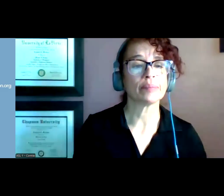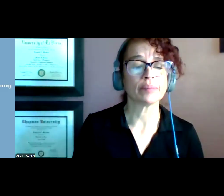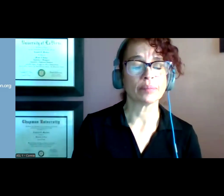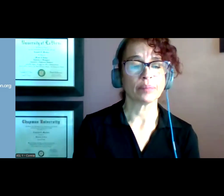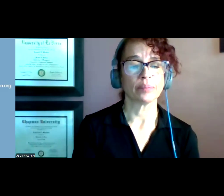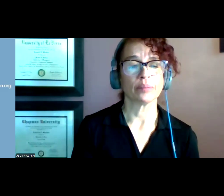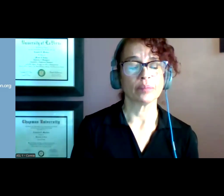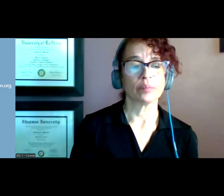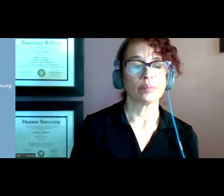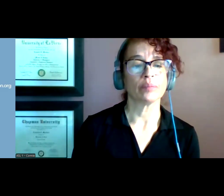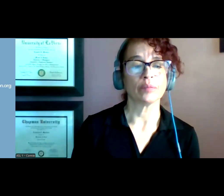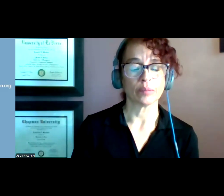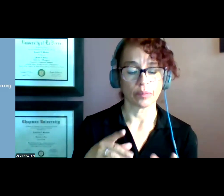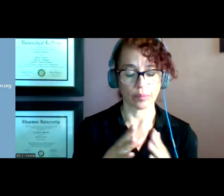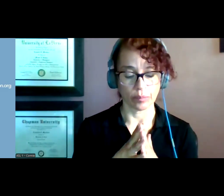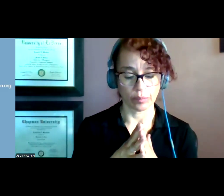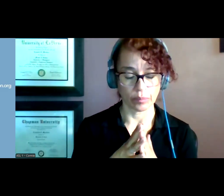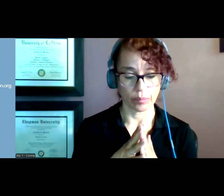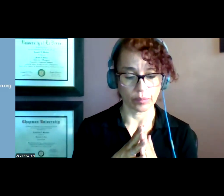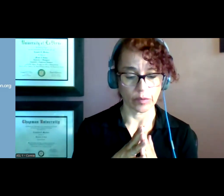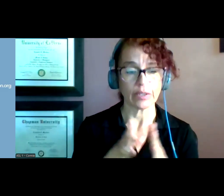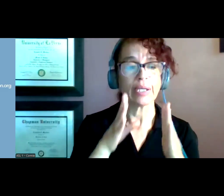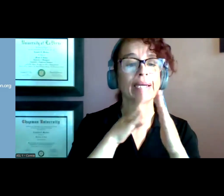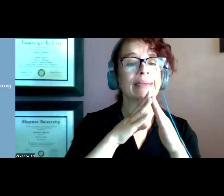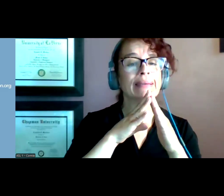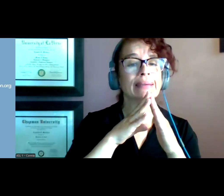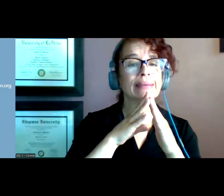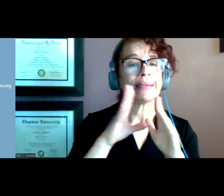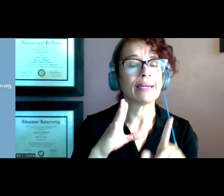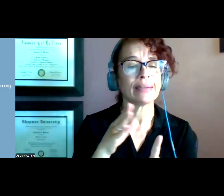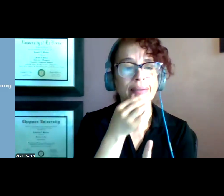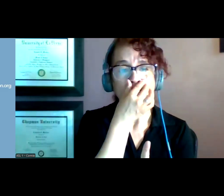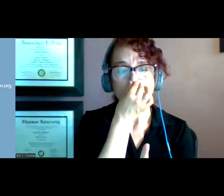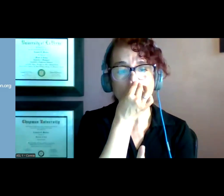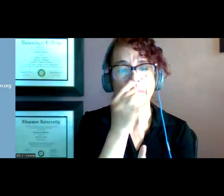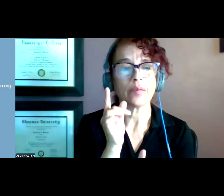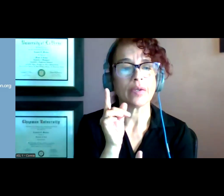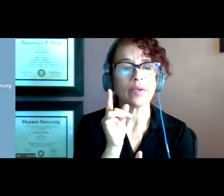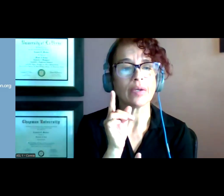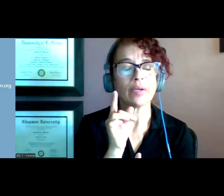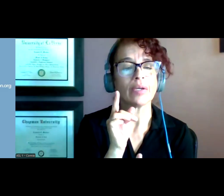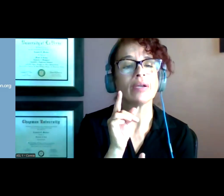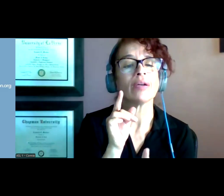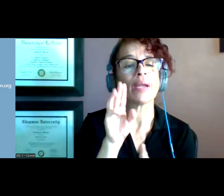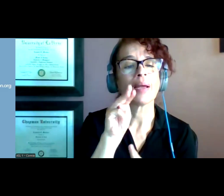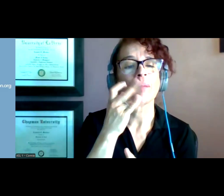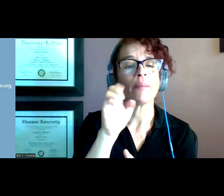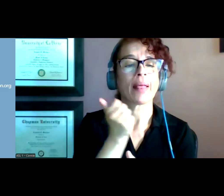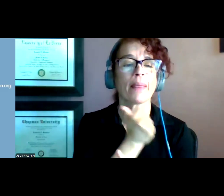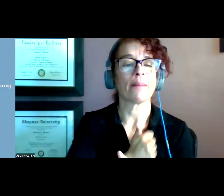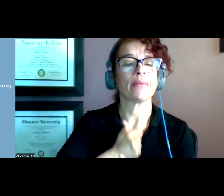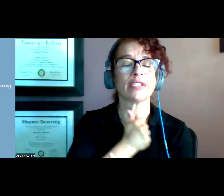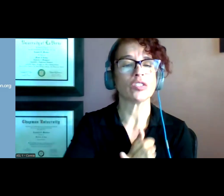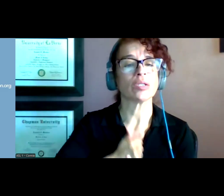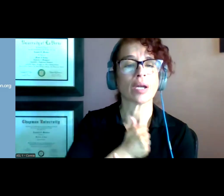Is transportation or housing next? I thought housing was next. Housing is next, Michelle. Oh, But, sorry. I'm yeah,